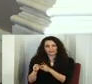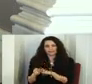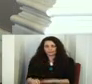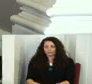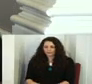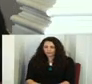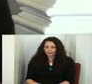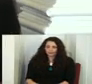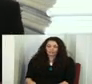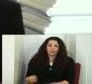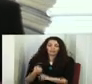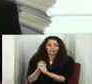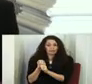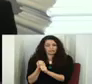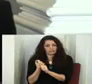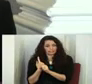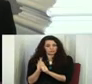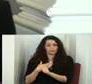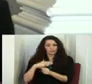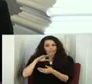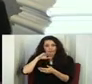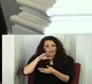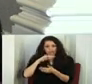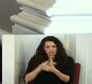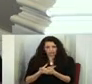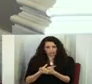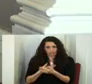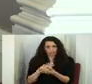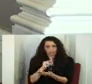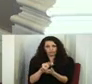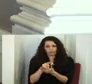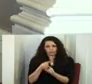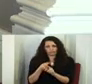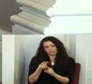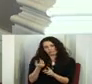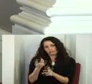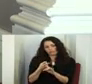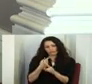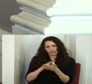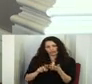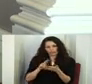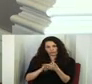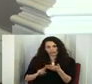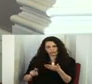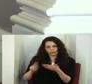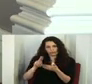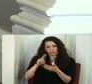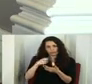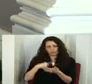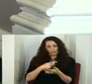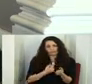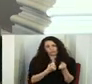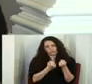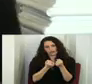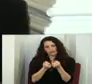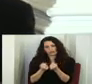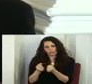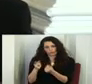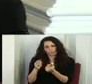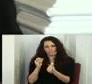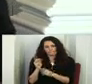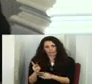year, my daughter graduated university, and we were driving her back to her